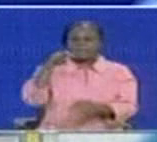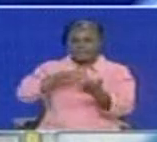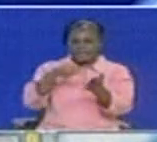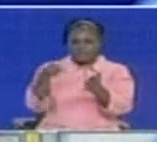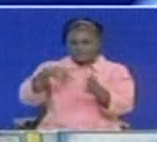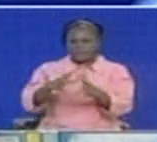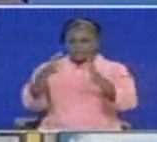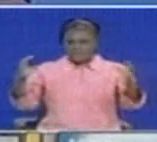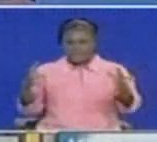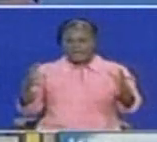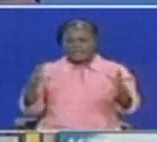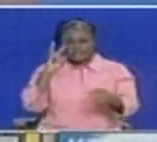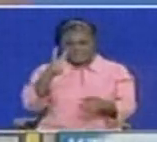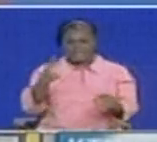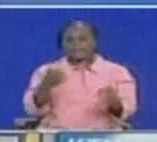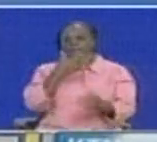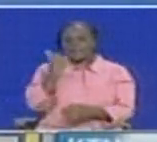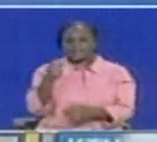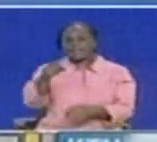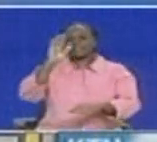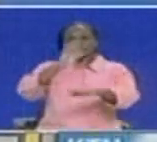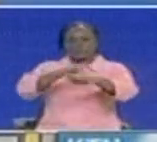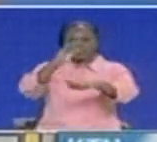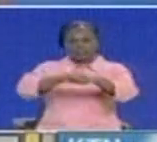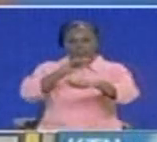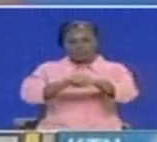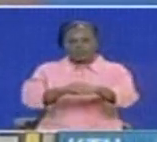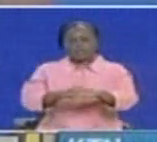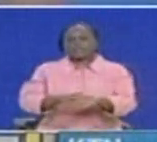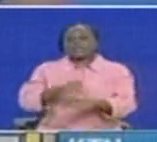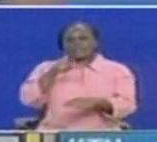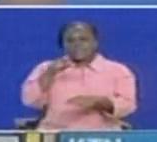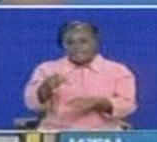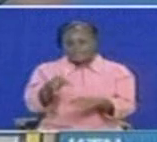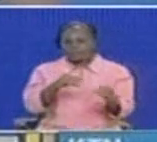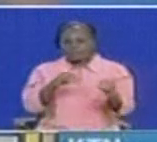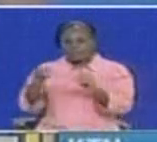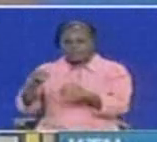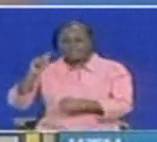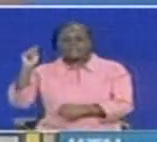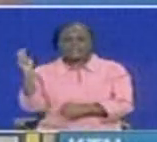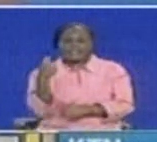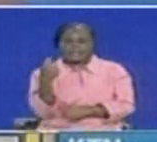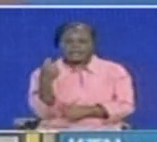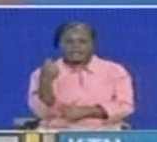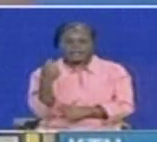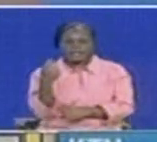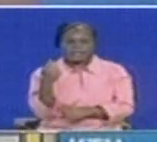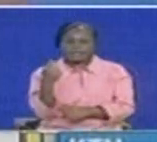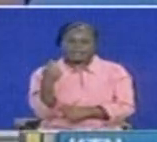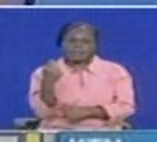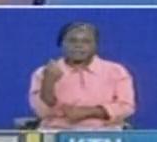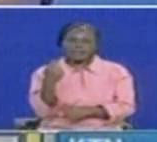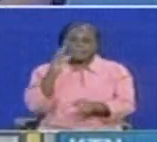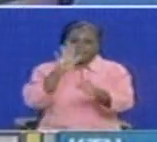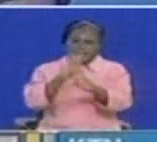mm-hmm. and to be more visible. Right. Yeah. It sounds great, and I think the theme you're going with is Kenya Mambo Poa, is that right? Yes. Well,